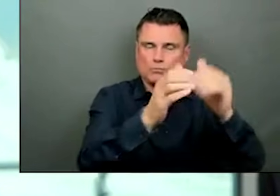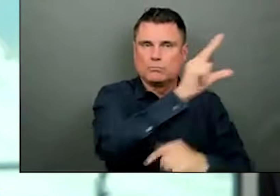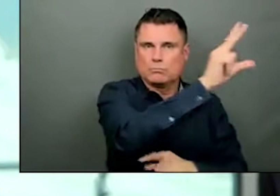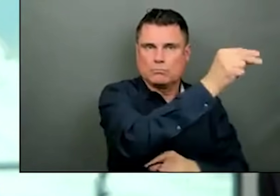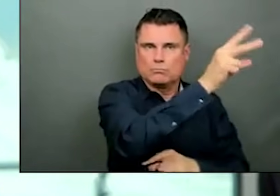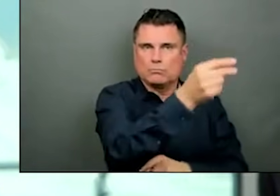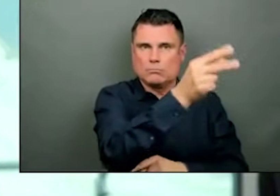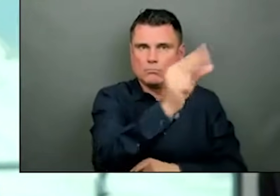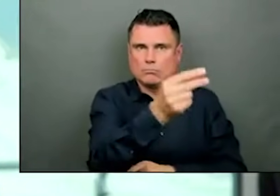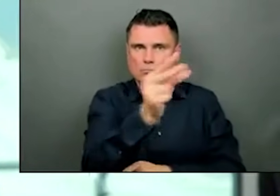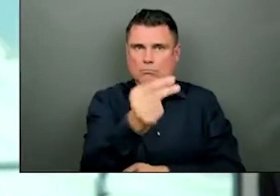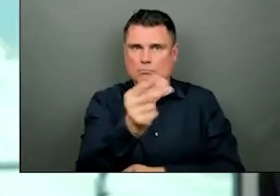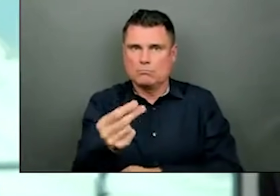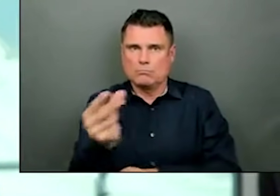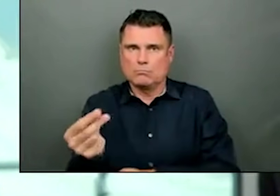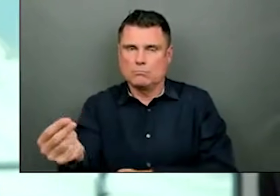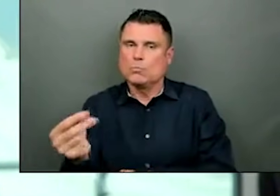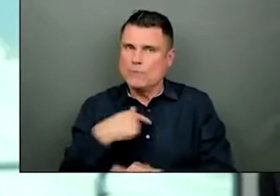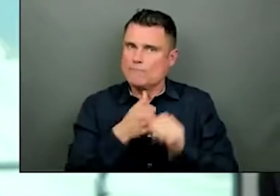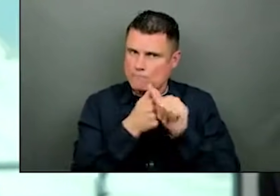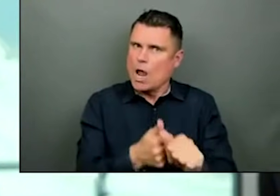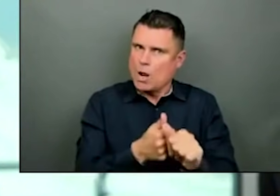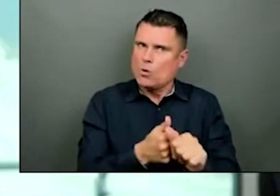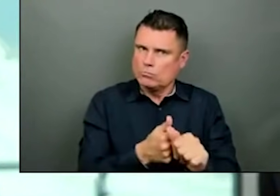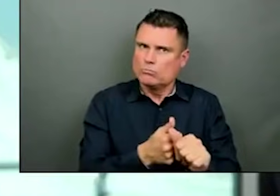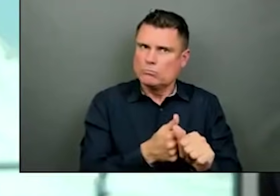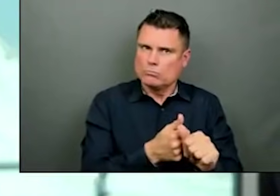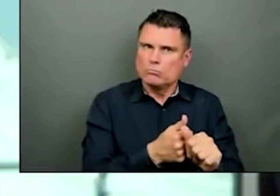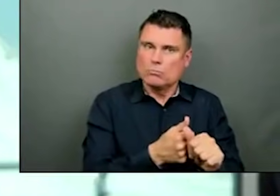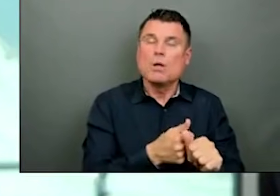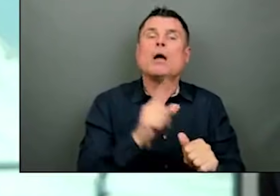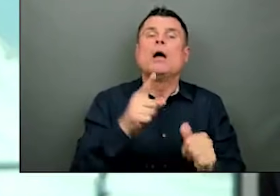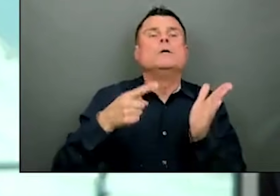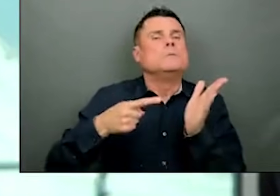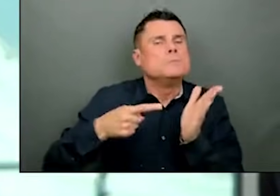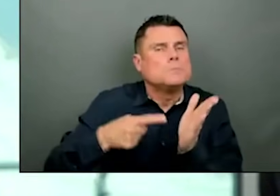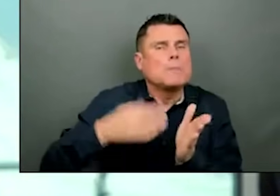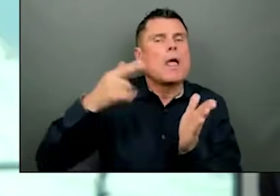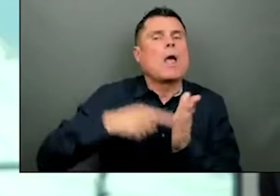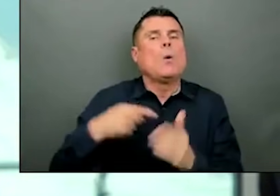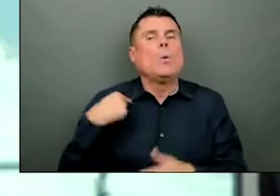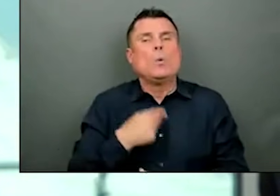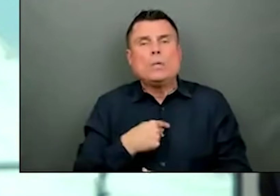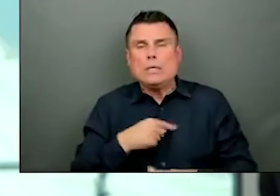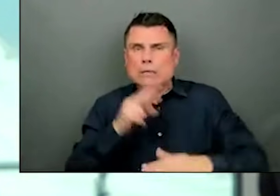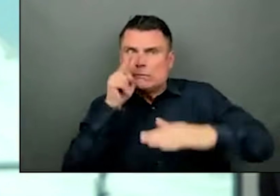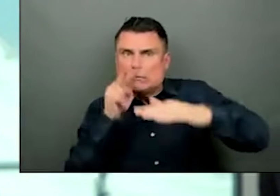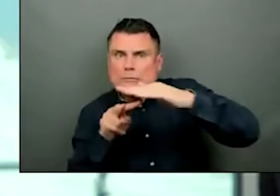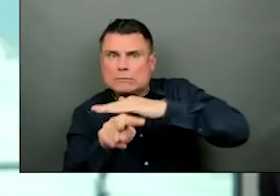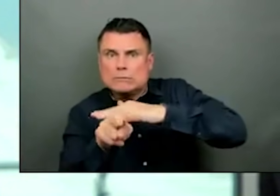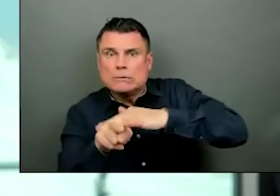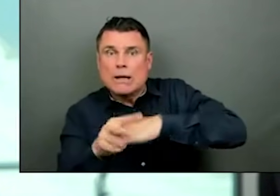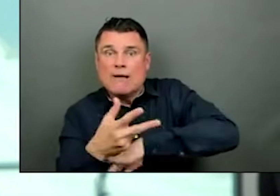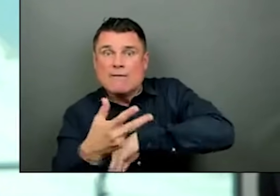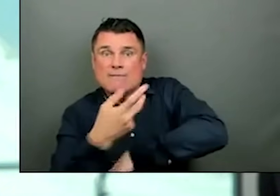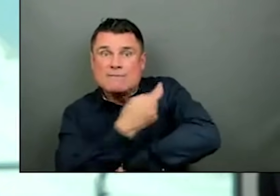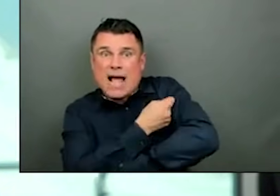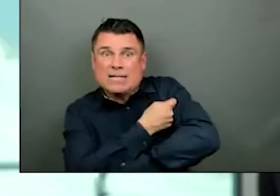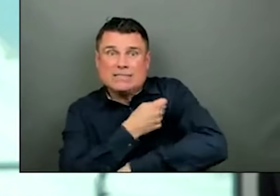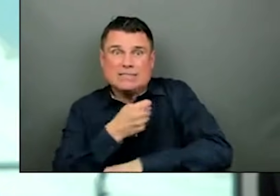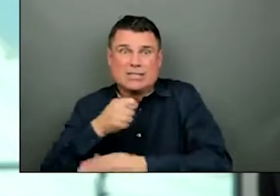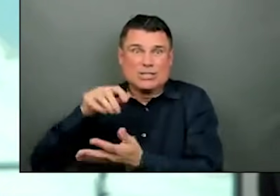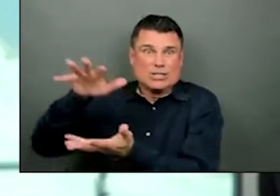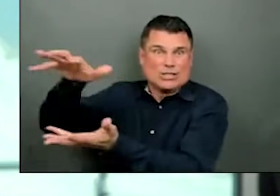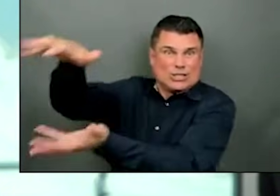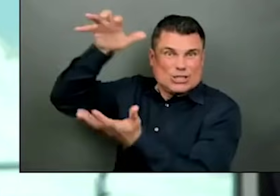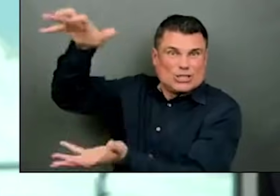Moderna last week, which was delayed, and still a large part of it hasn't arrived. And in addition, we have the